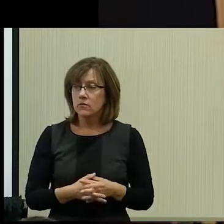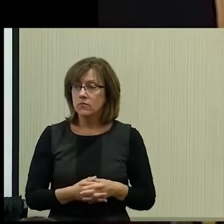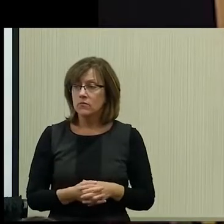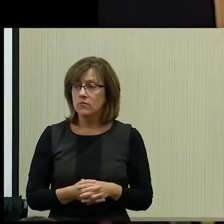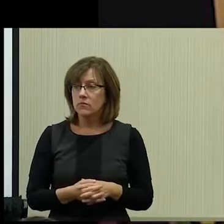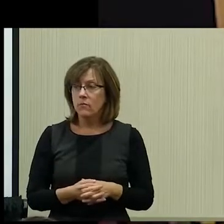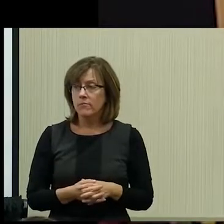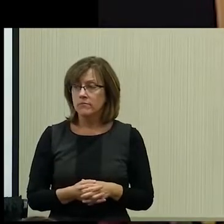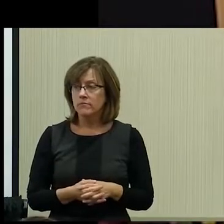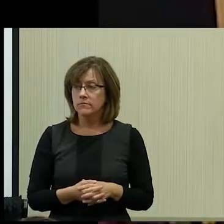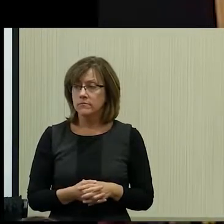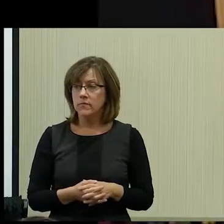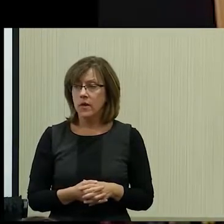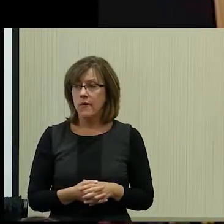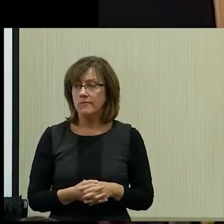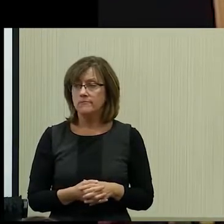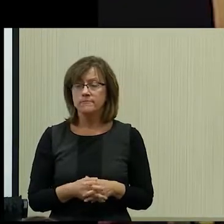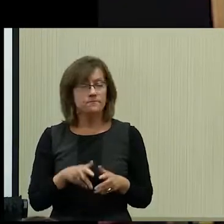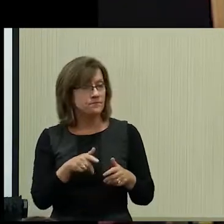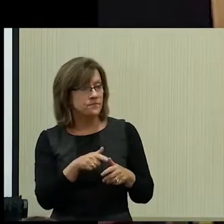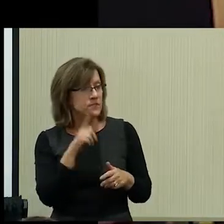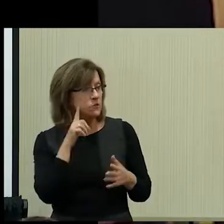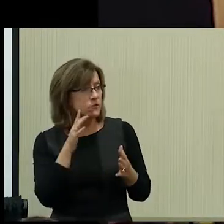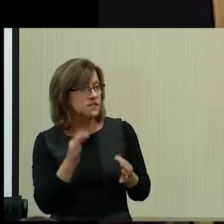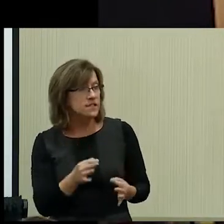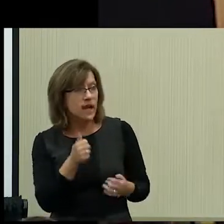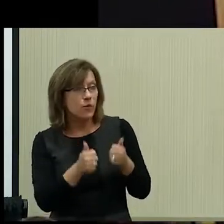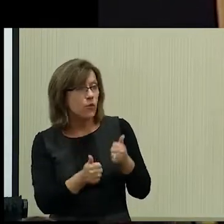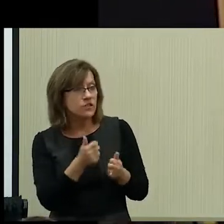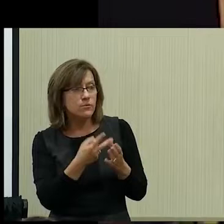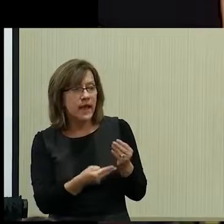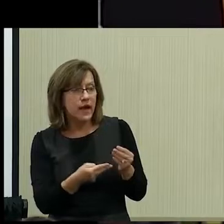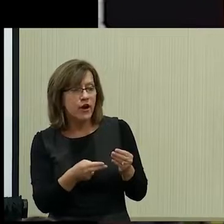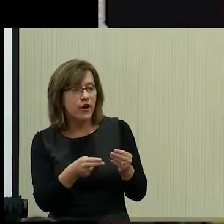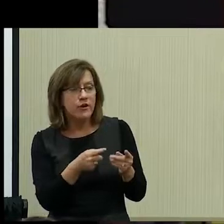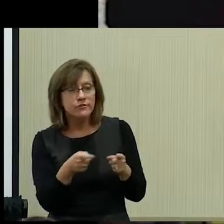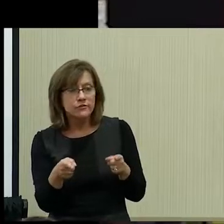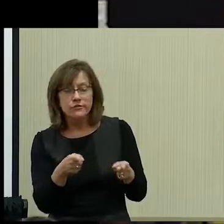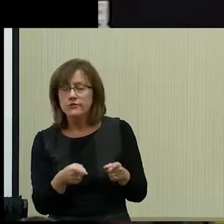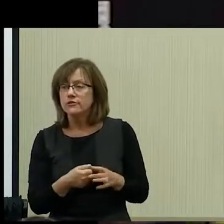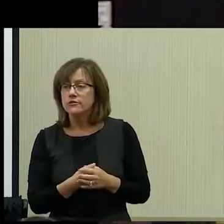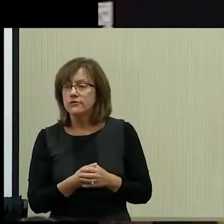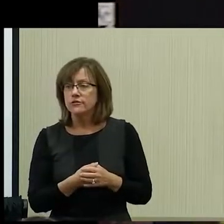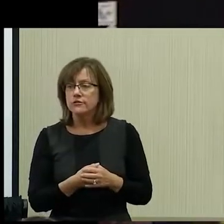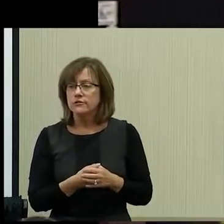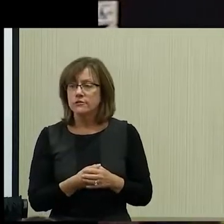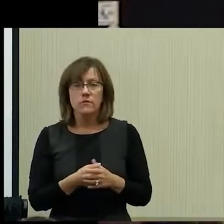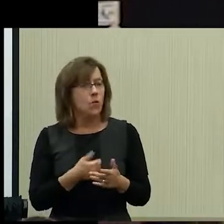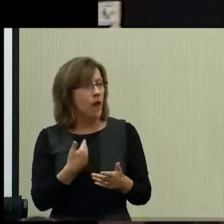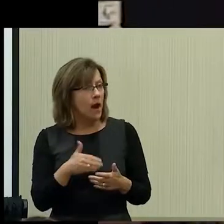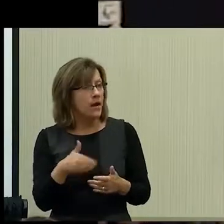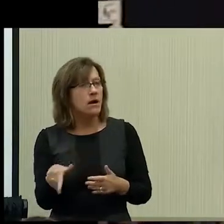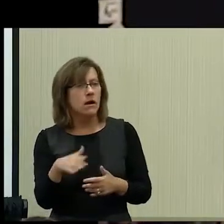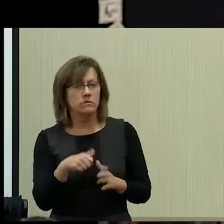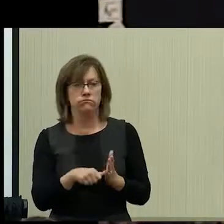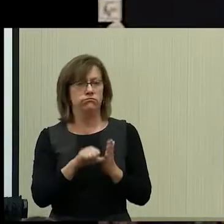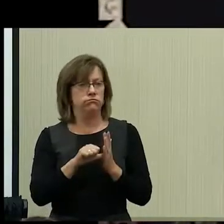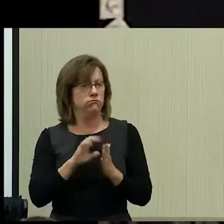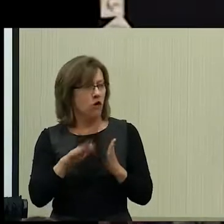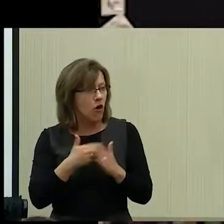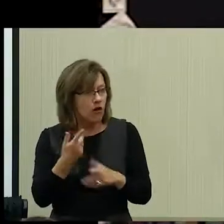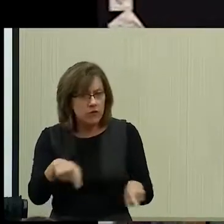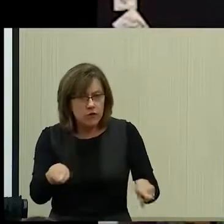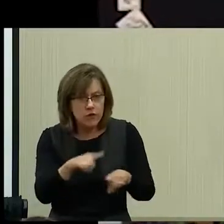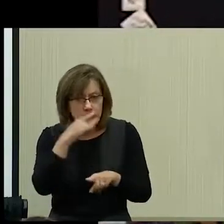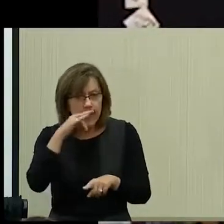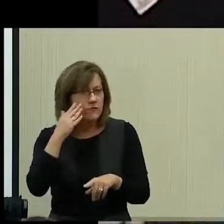Yes. Which one's pink? You guys are so good with your colors. I am so surprised you all know your